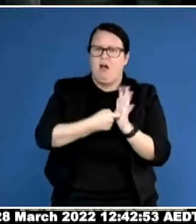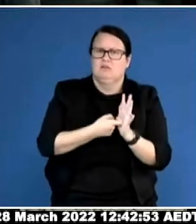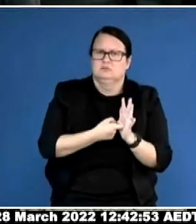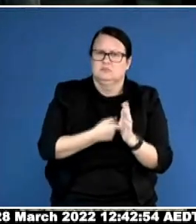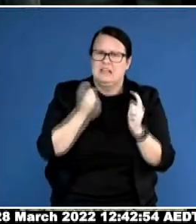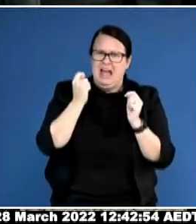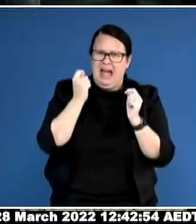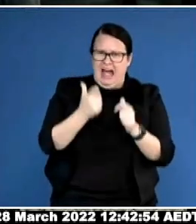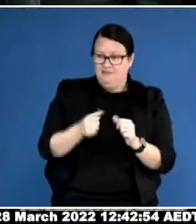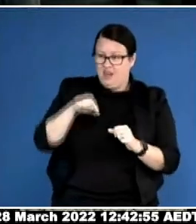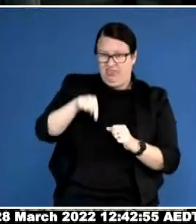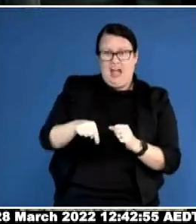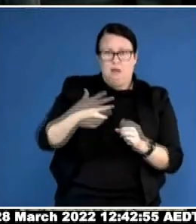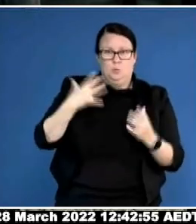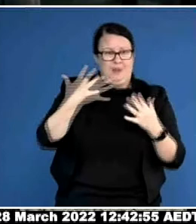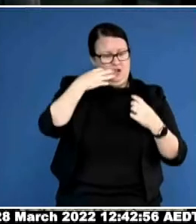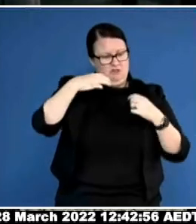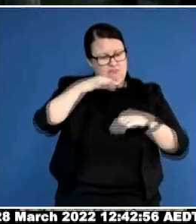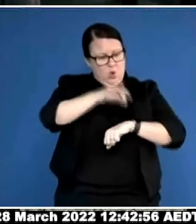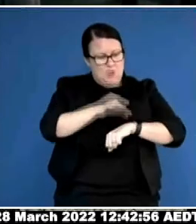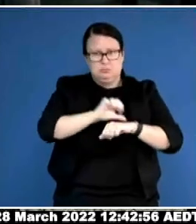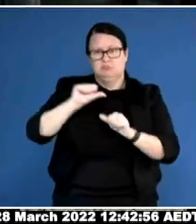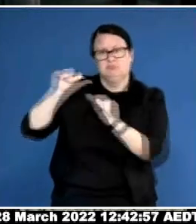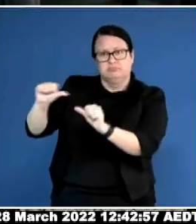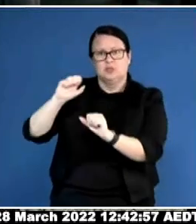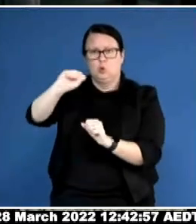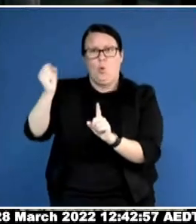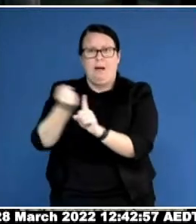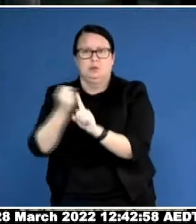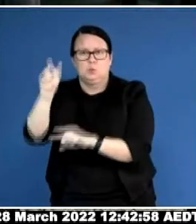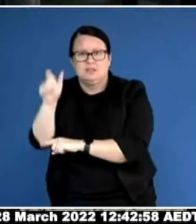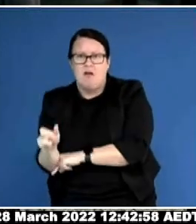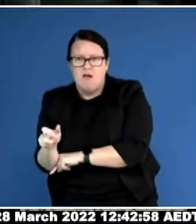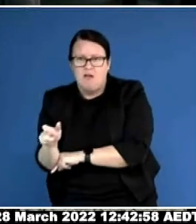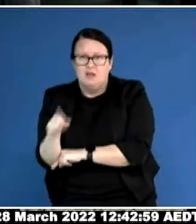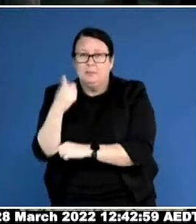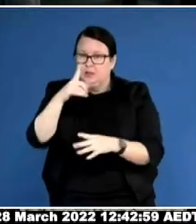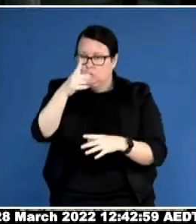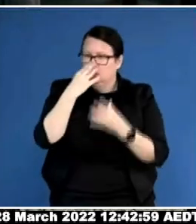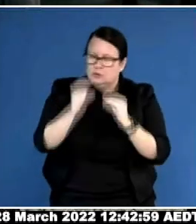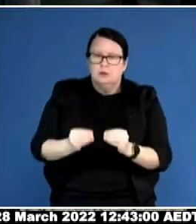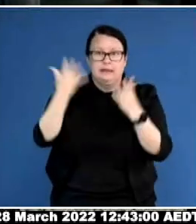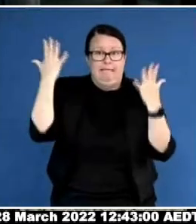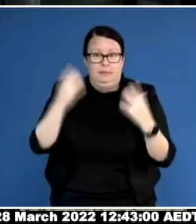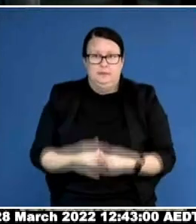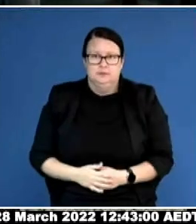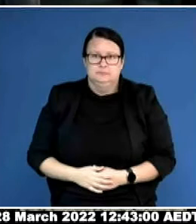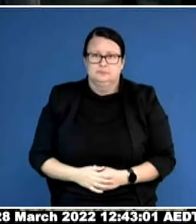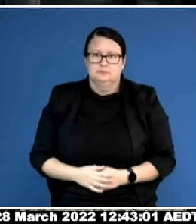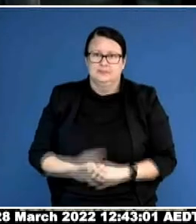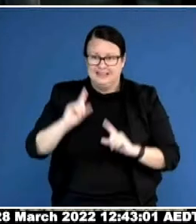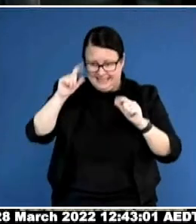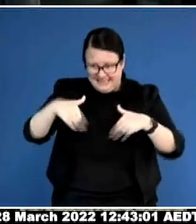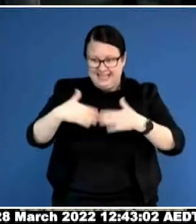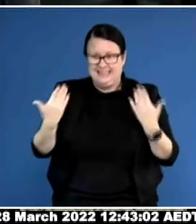abusers. At that point, I gave up. They discharged me the next day